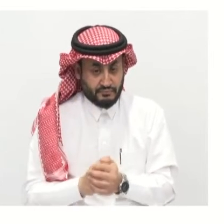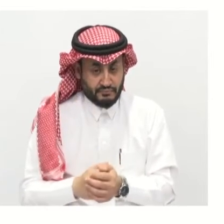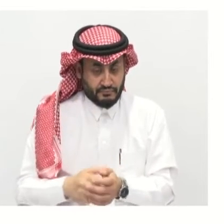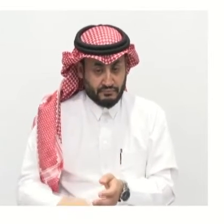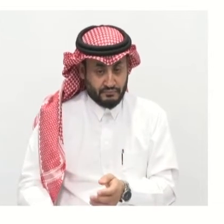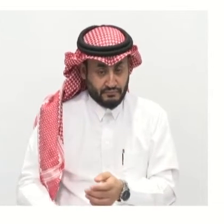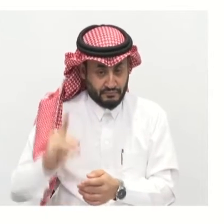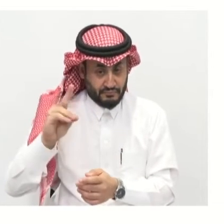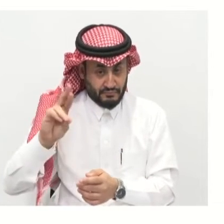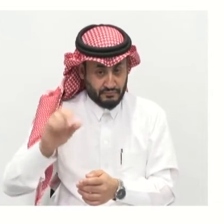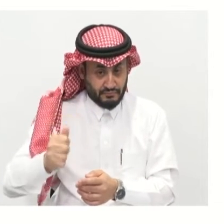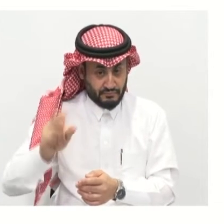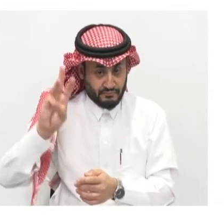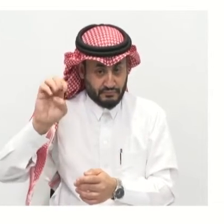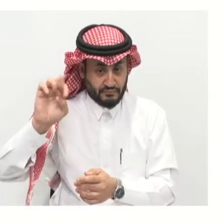the